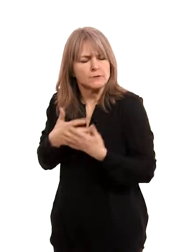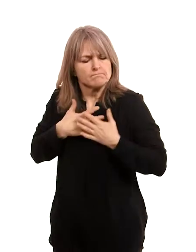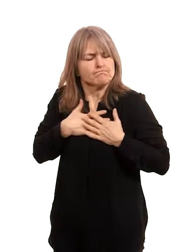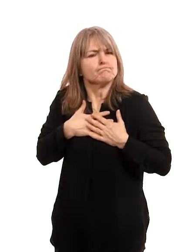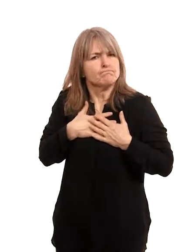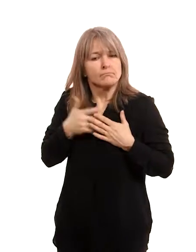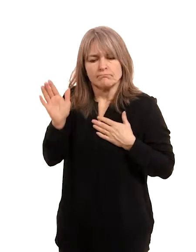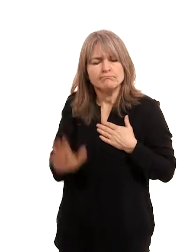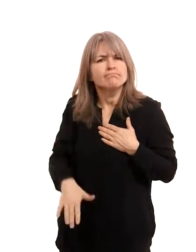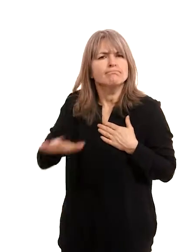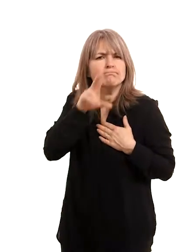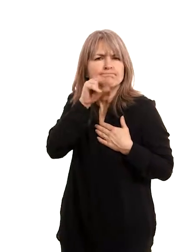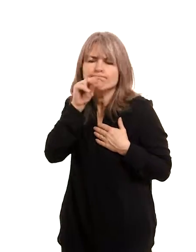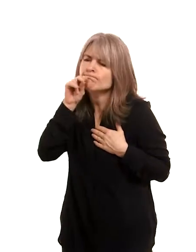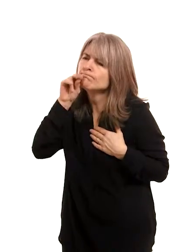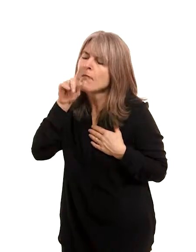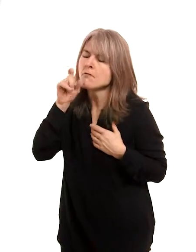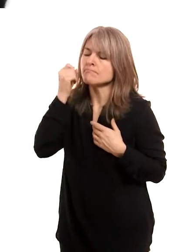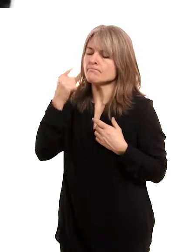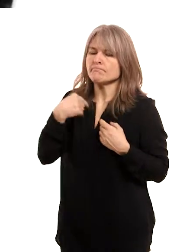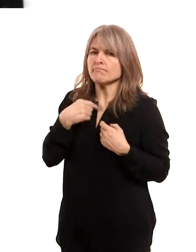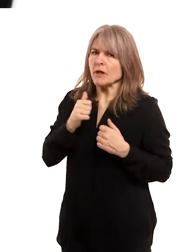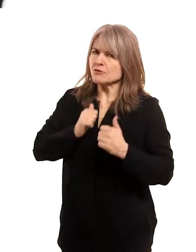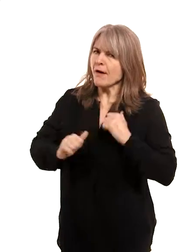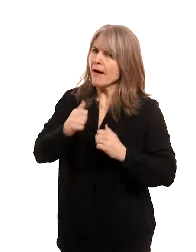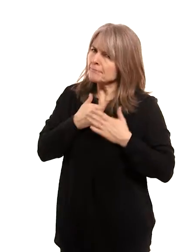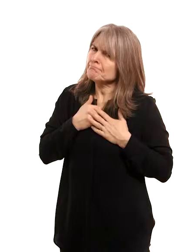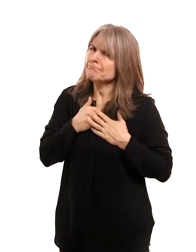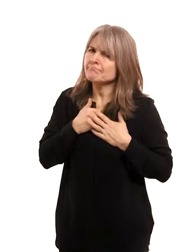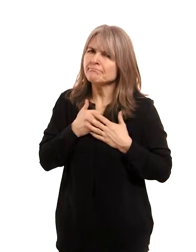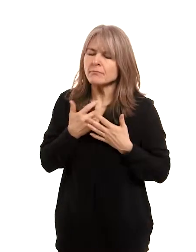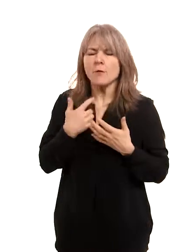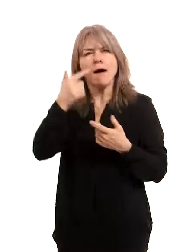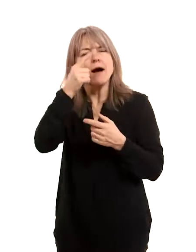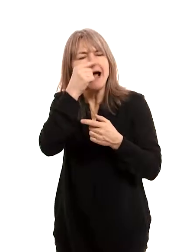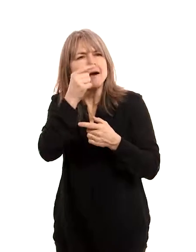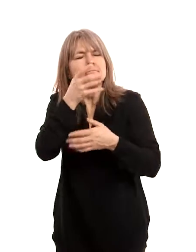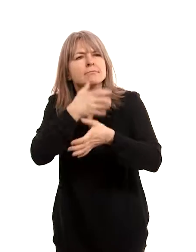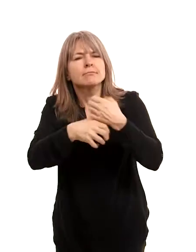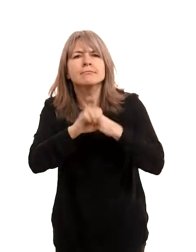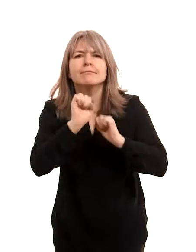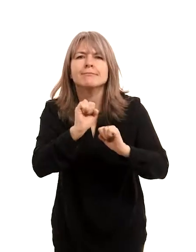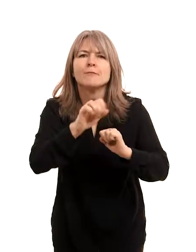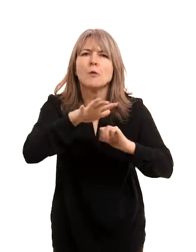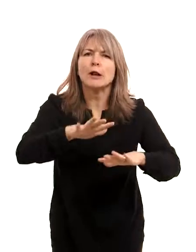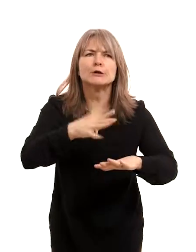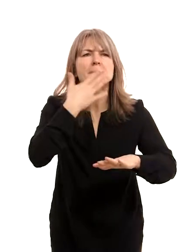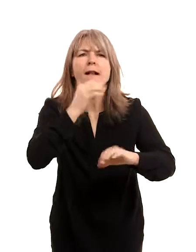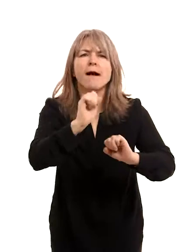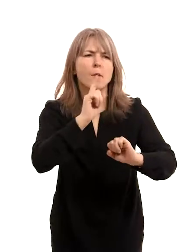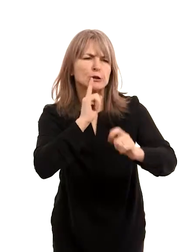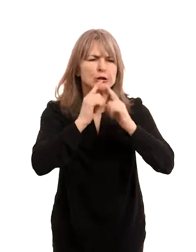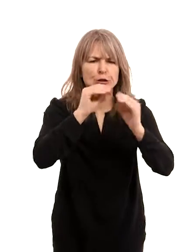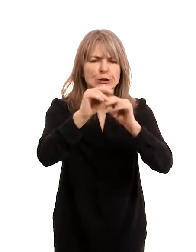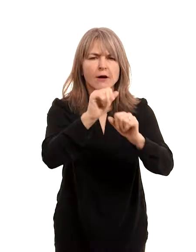I understand exactly where the Welsh people are coming from, and they show so much pride in their language. I get up at around 7 a.m.